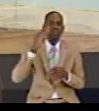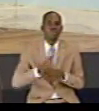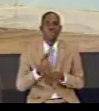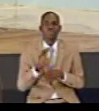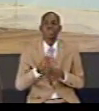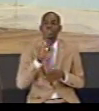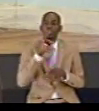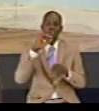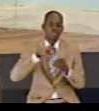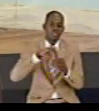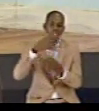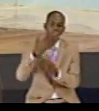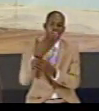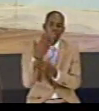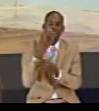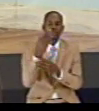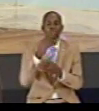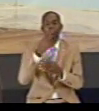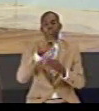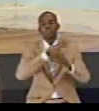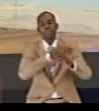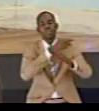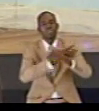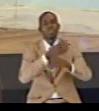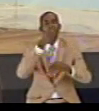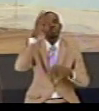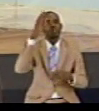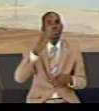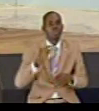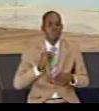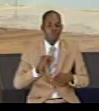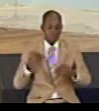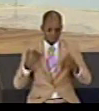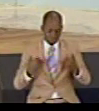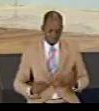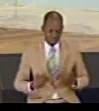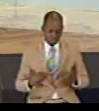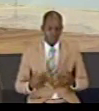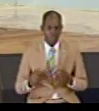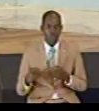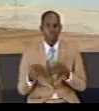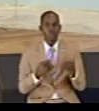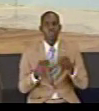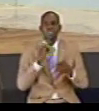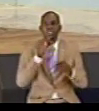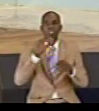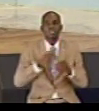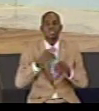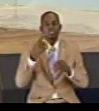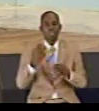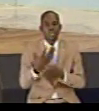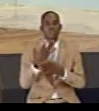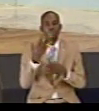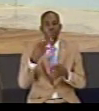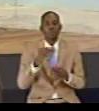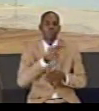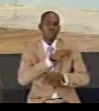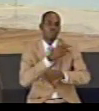the hand of the Almighty God. Our present dominion is in the hand of the Almighty